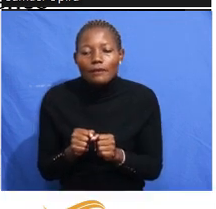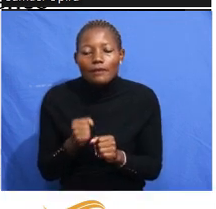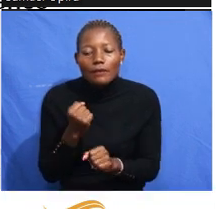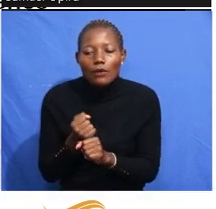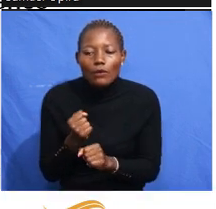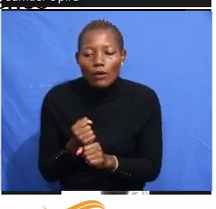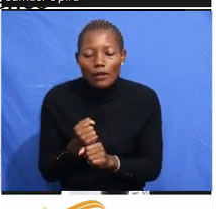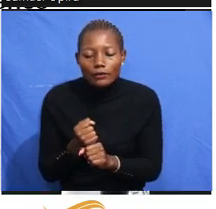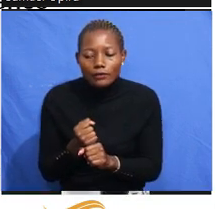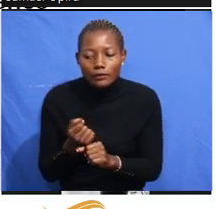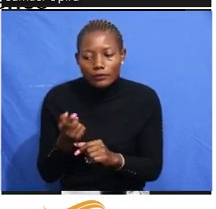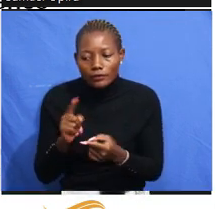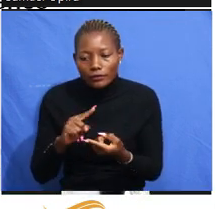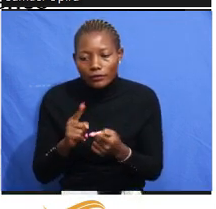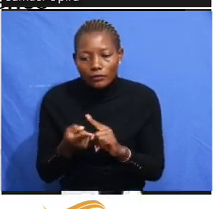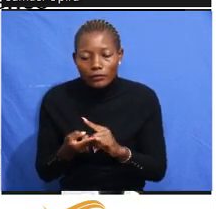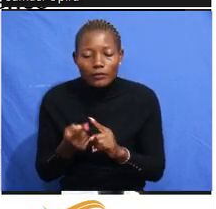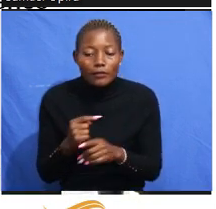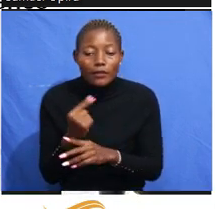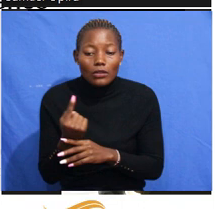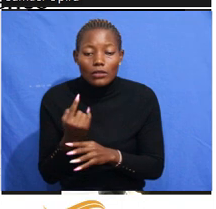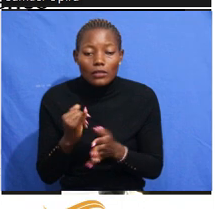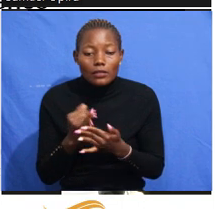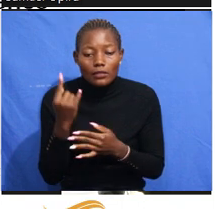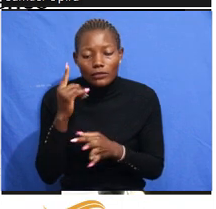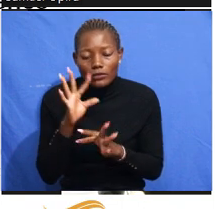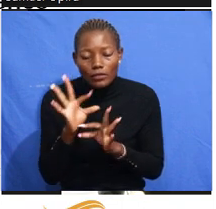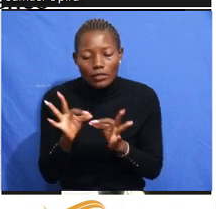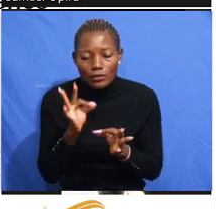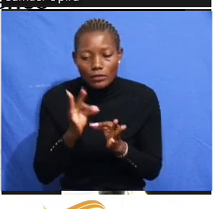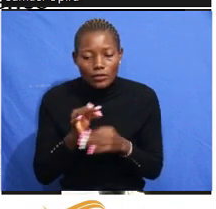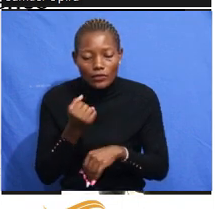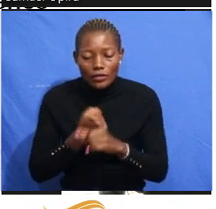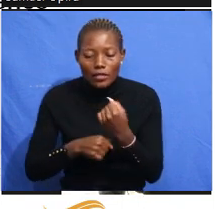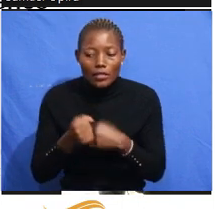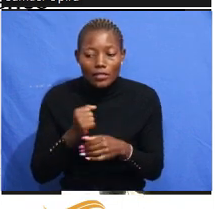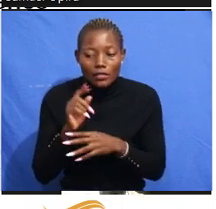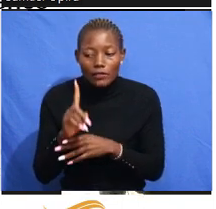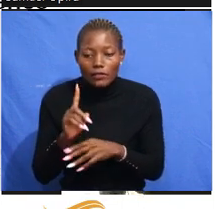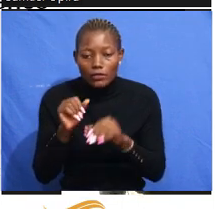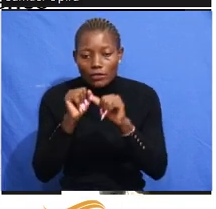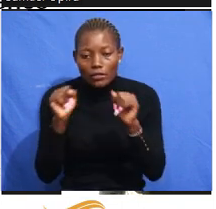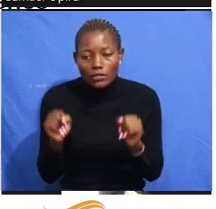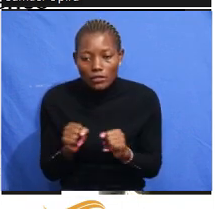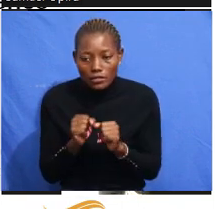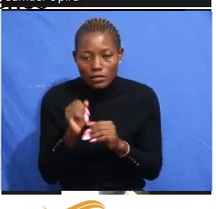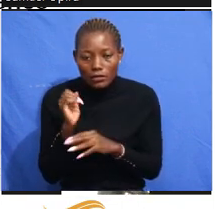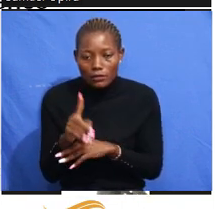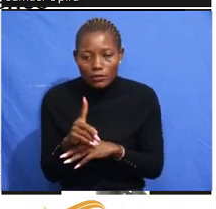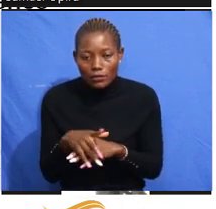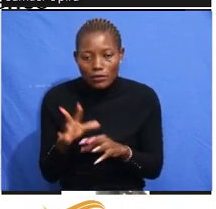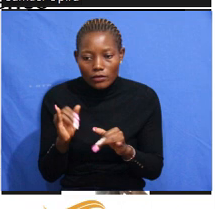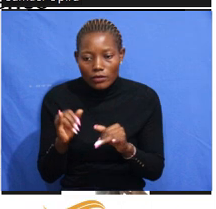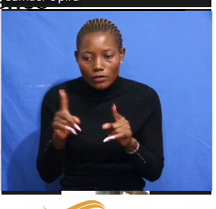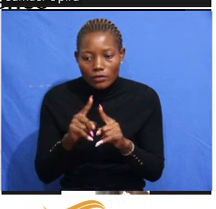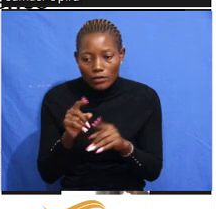operate concurrently. It is only that for a particular activity, one system could be dominant,